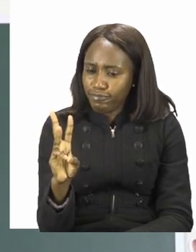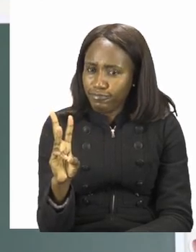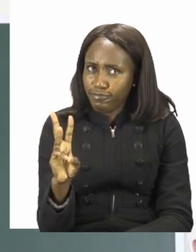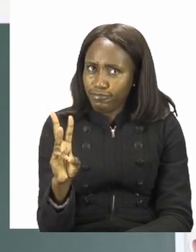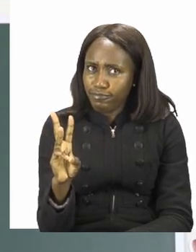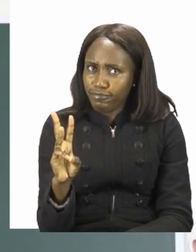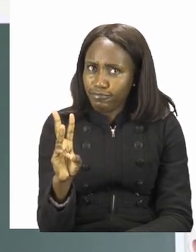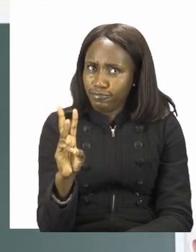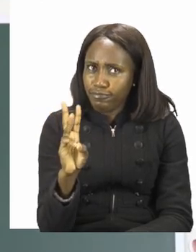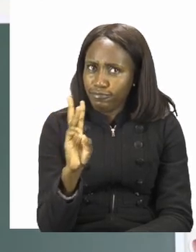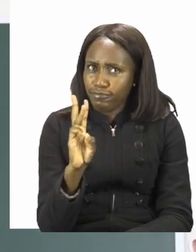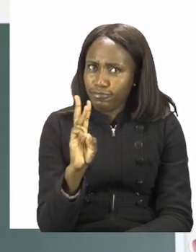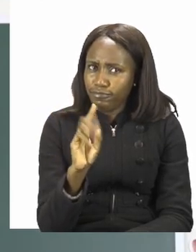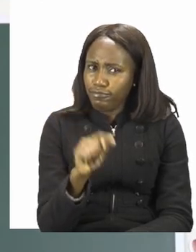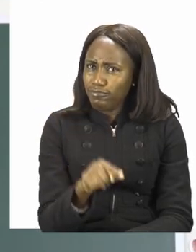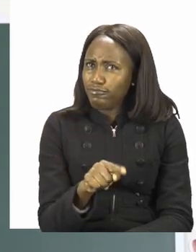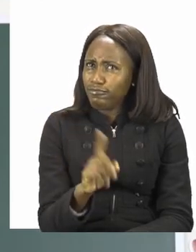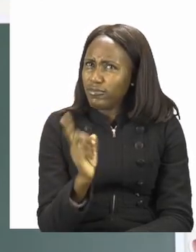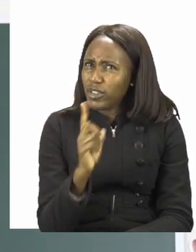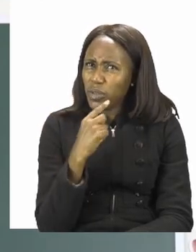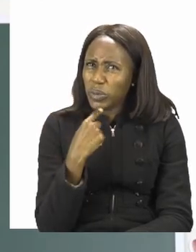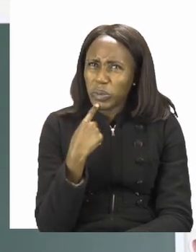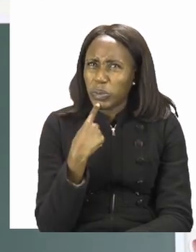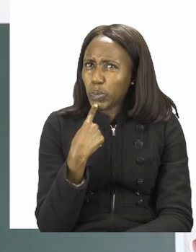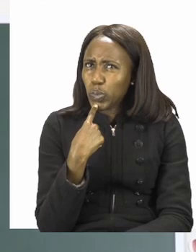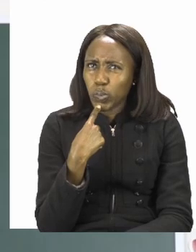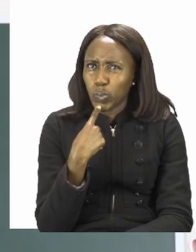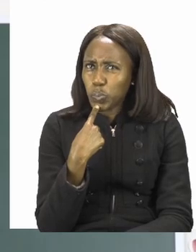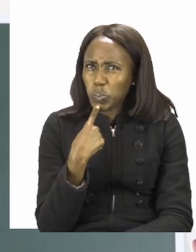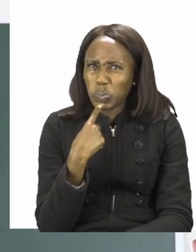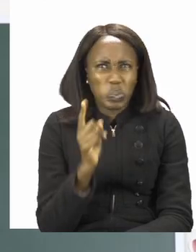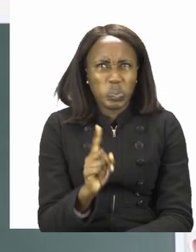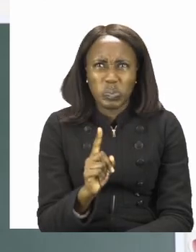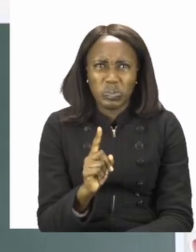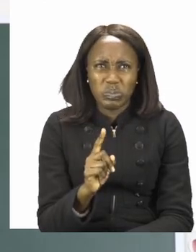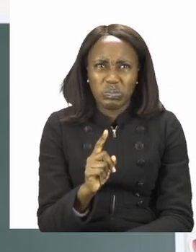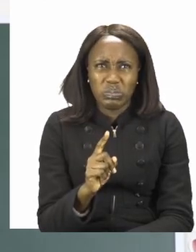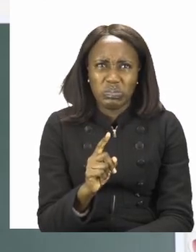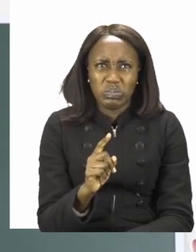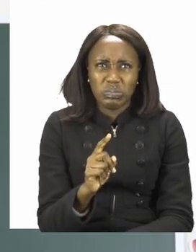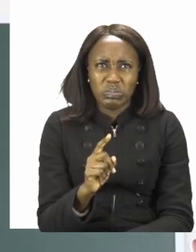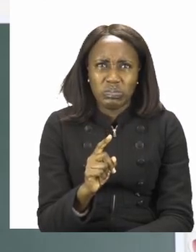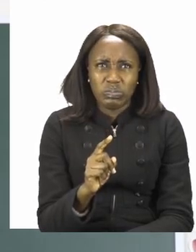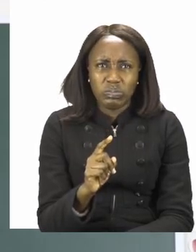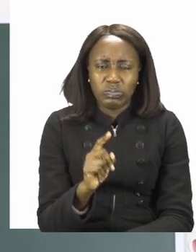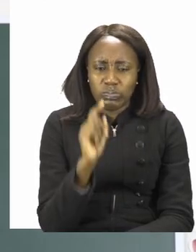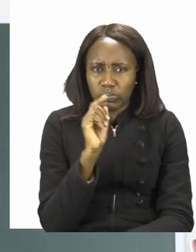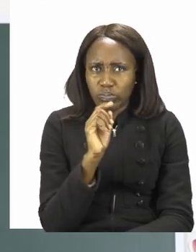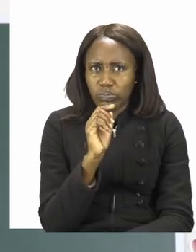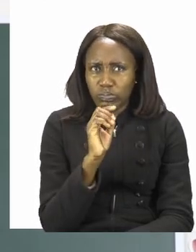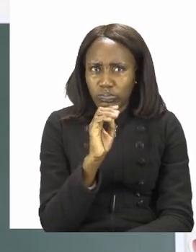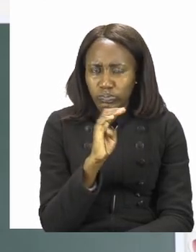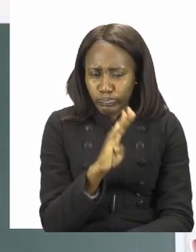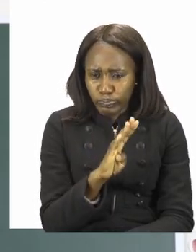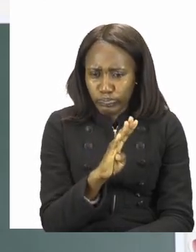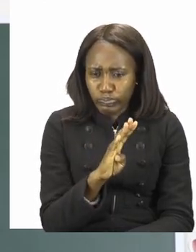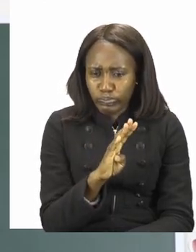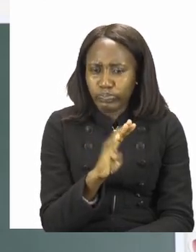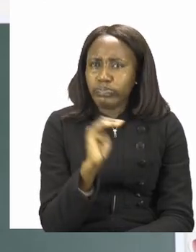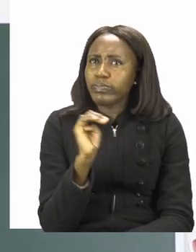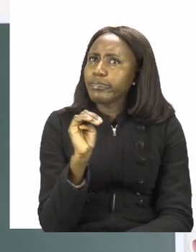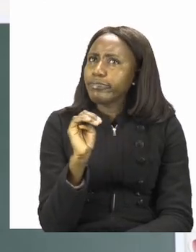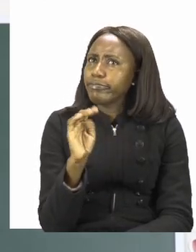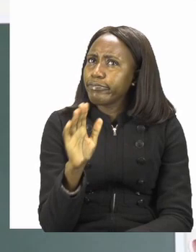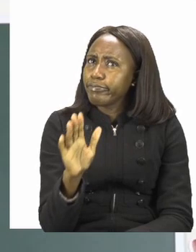6, dash. There's a number missing. So we need to count again.